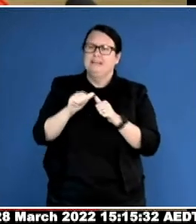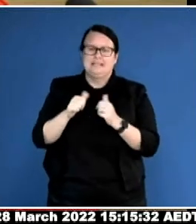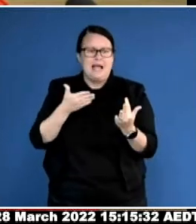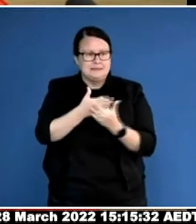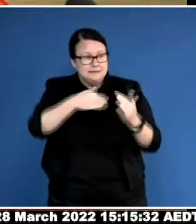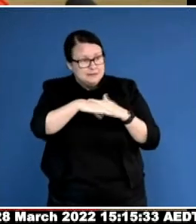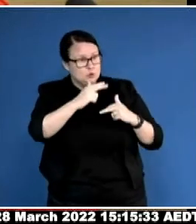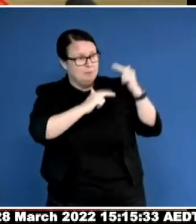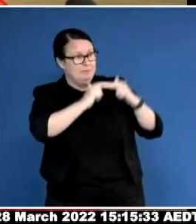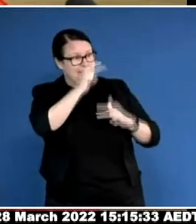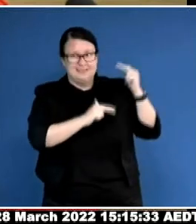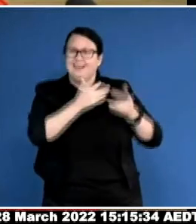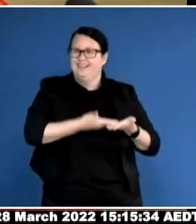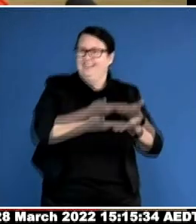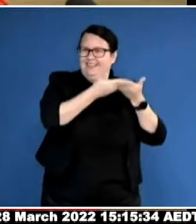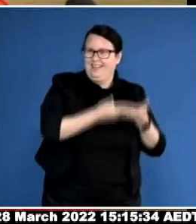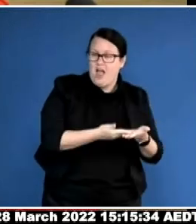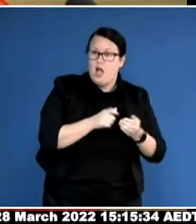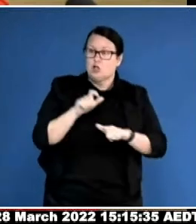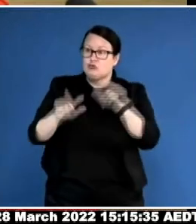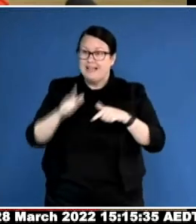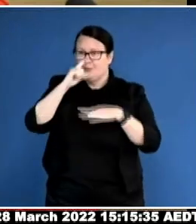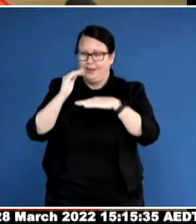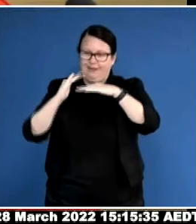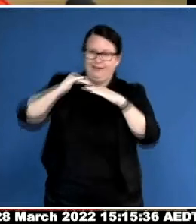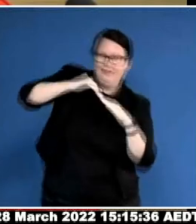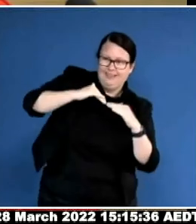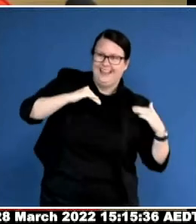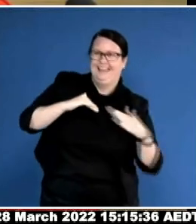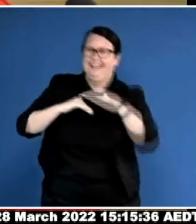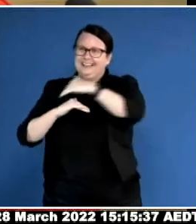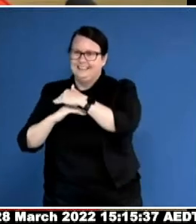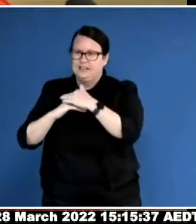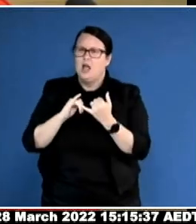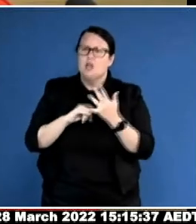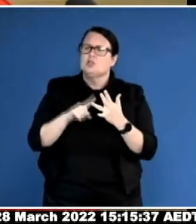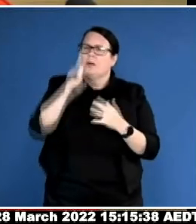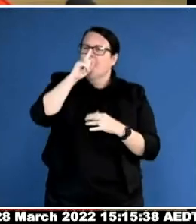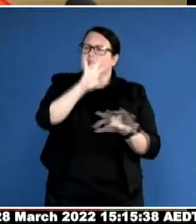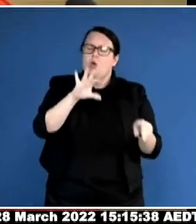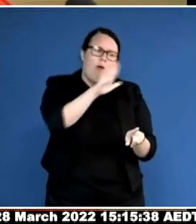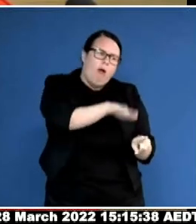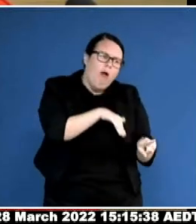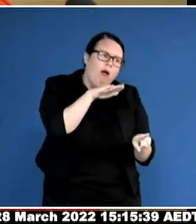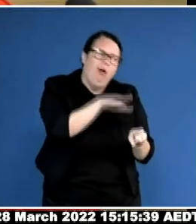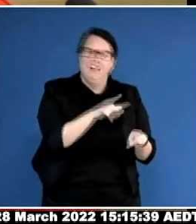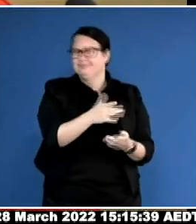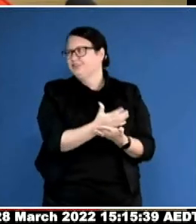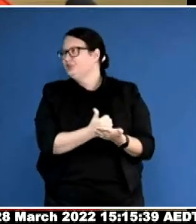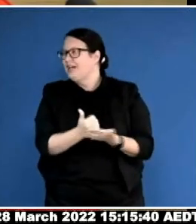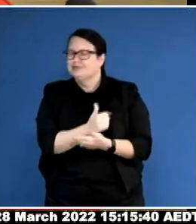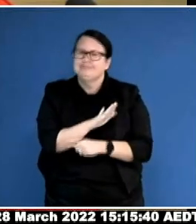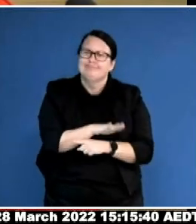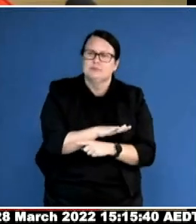public transport, and for the most part are no longer viewed as a cause for charity. We are empowered with